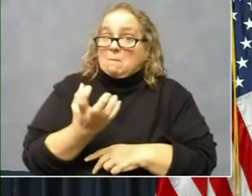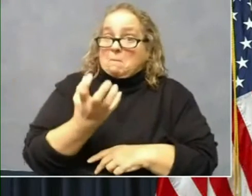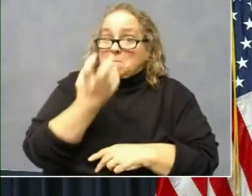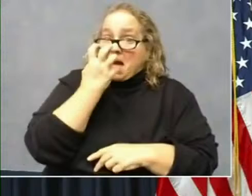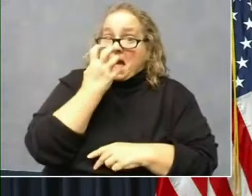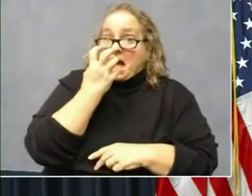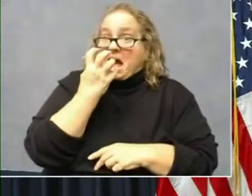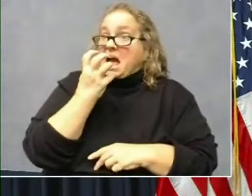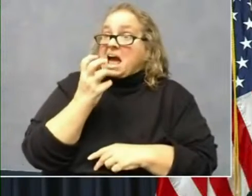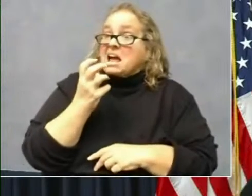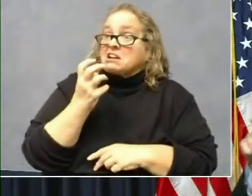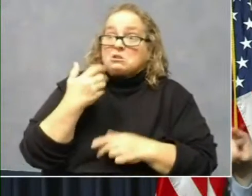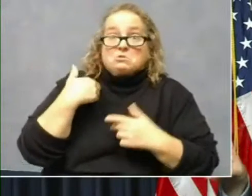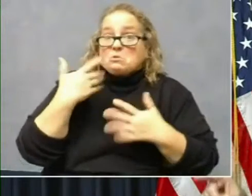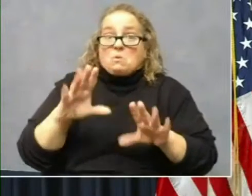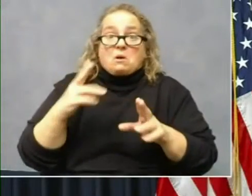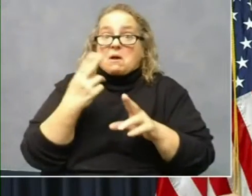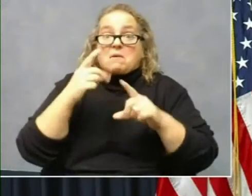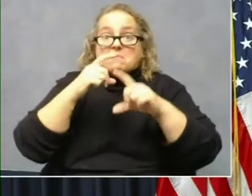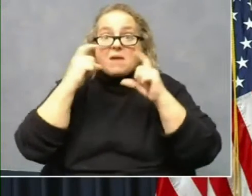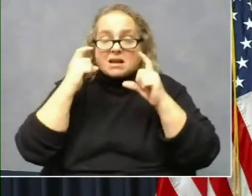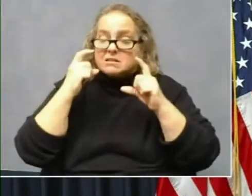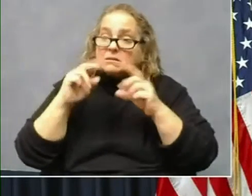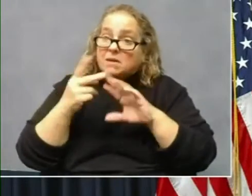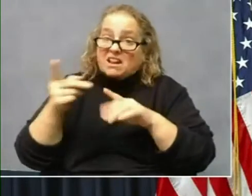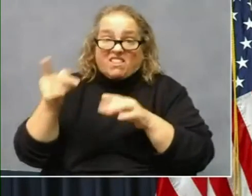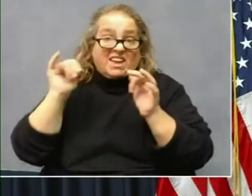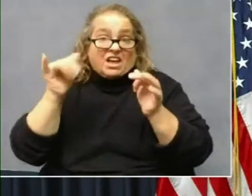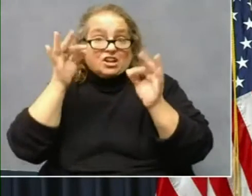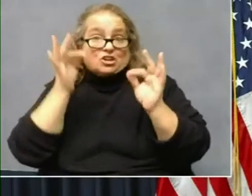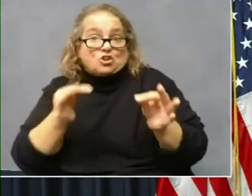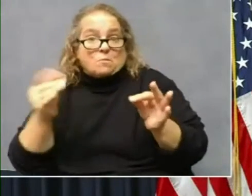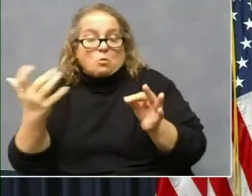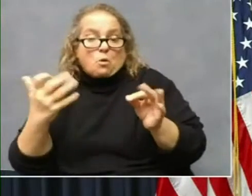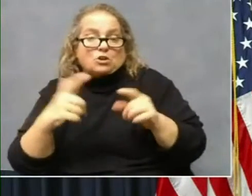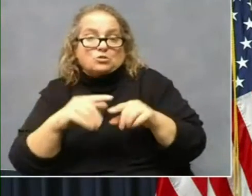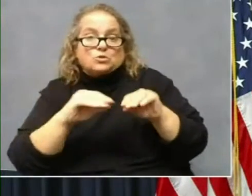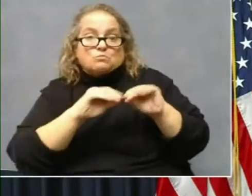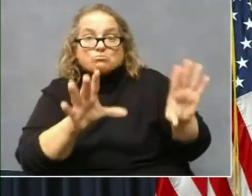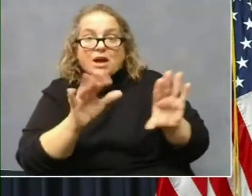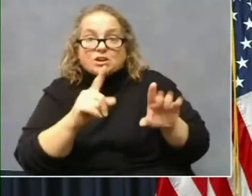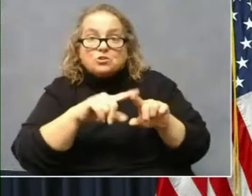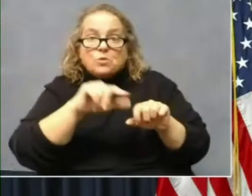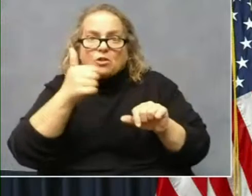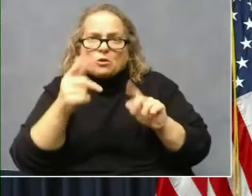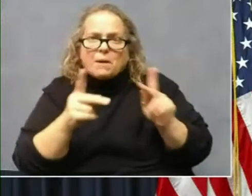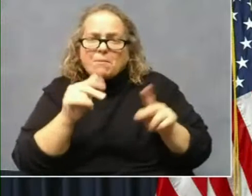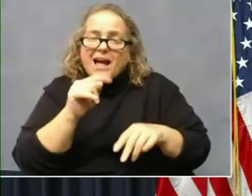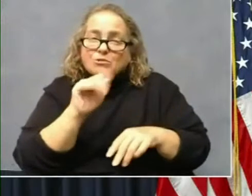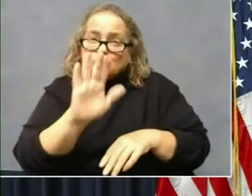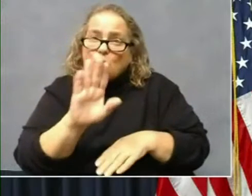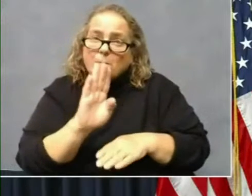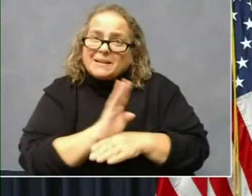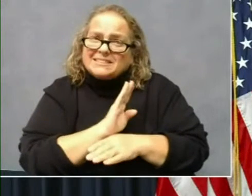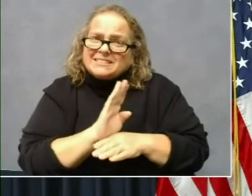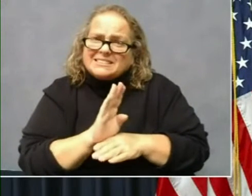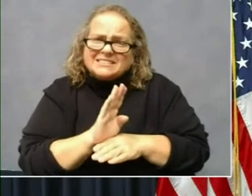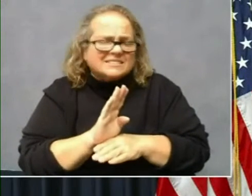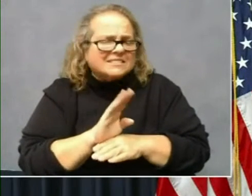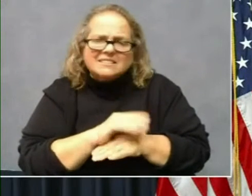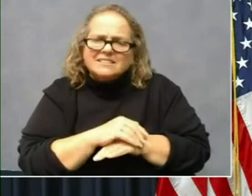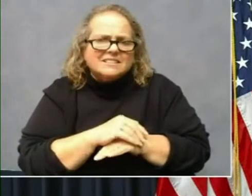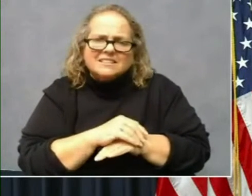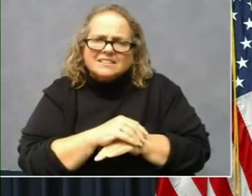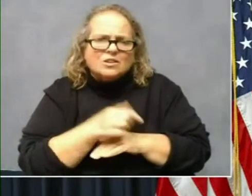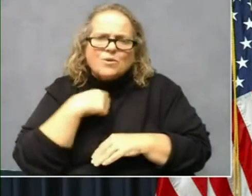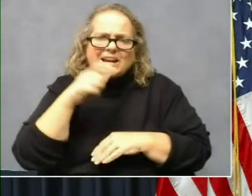the determination of whether they can spread it to other people at your business. So we need a lot more enforcement, but we need a heck of a lot